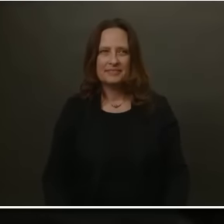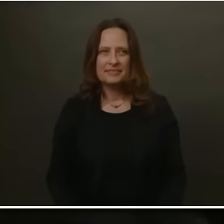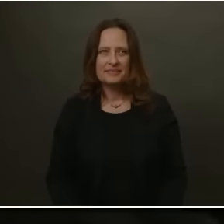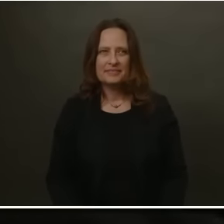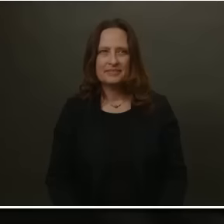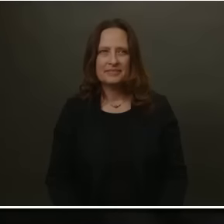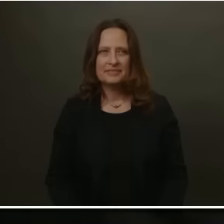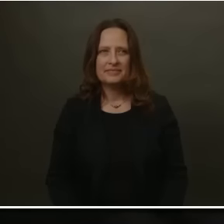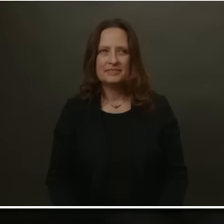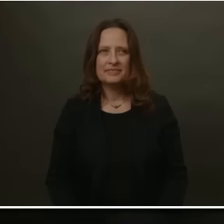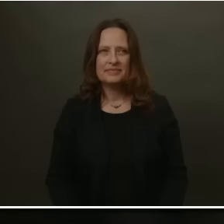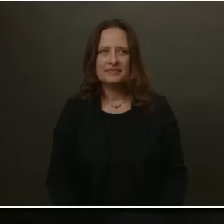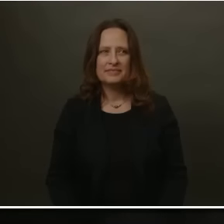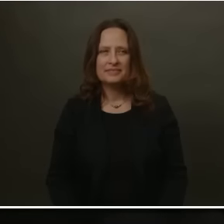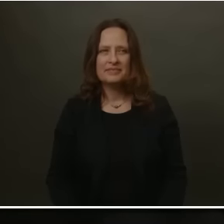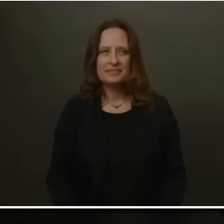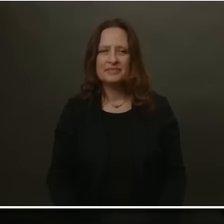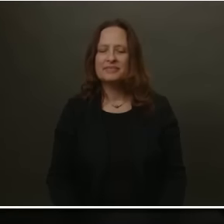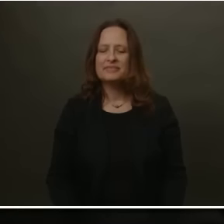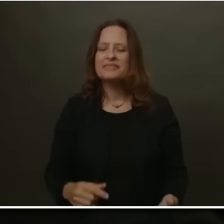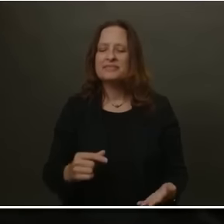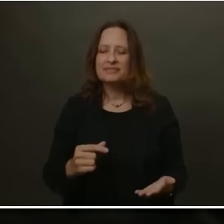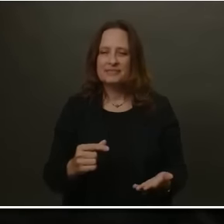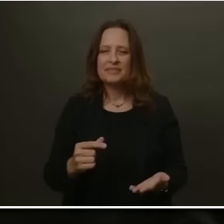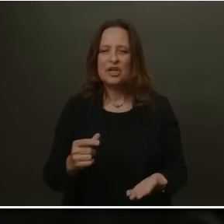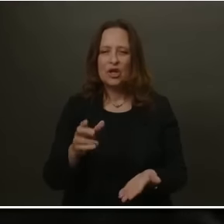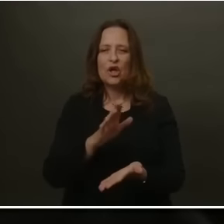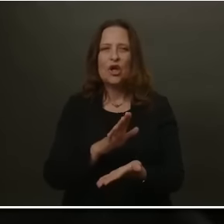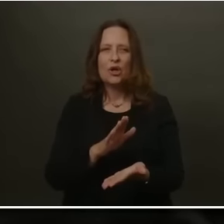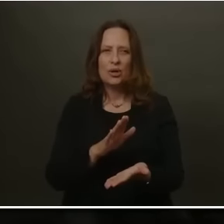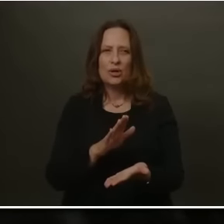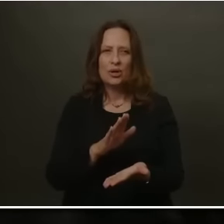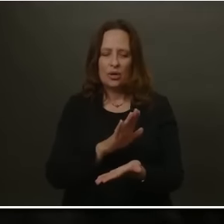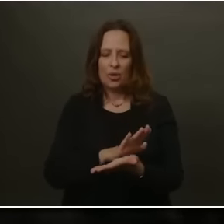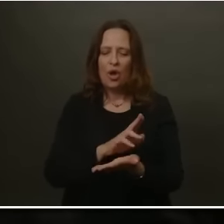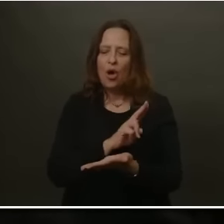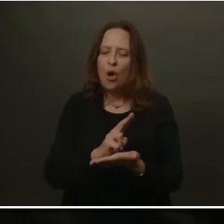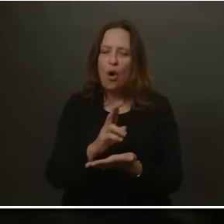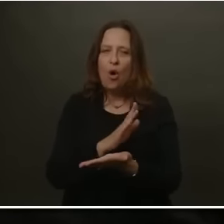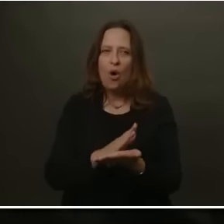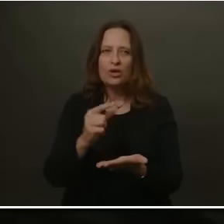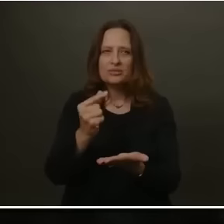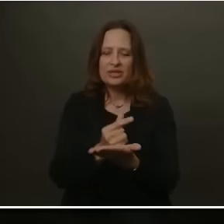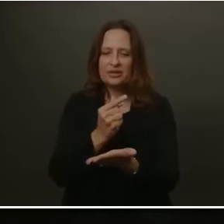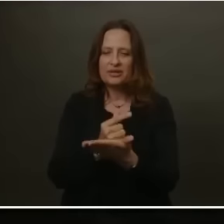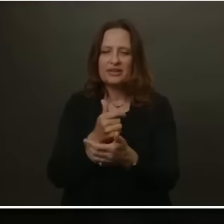Santo Evangelio de nuestro Señor Jesucristo, según San Juan.